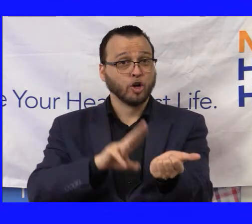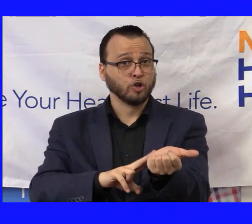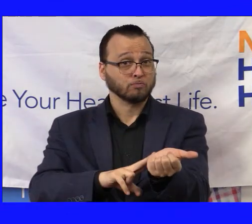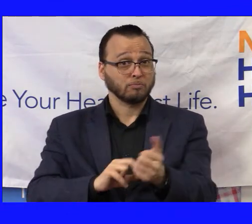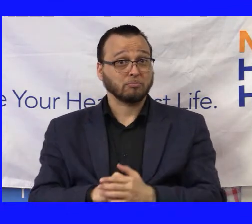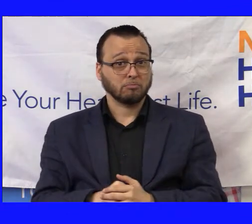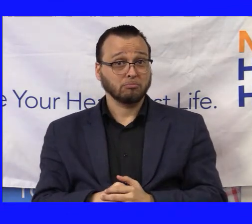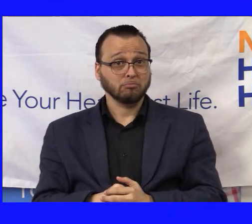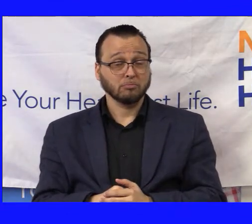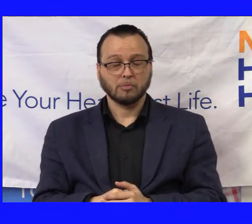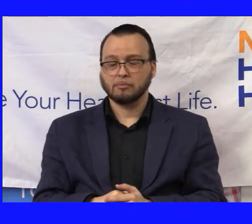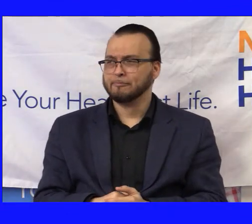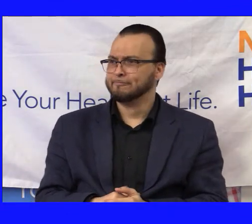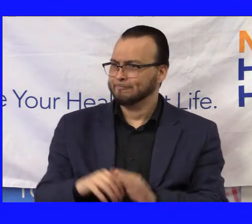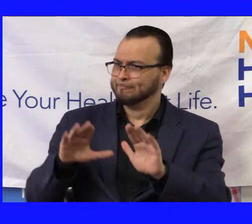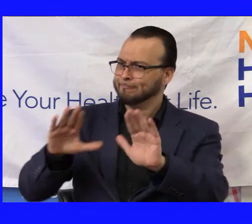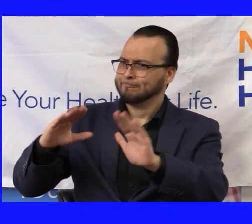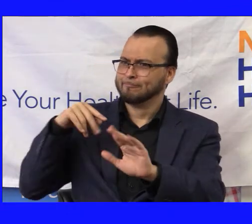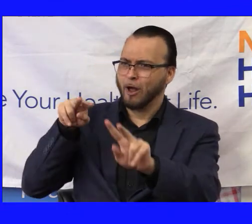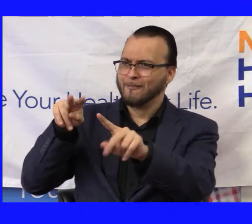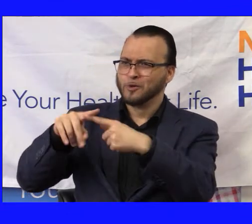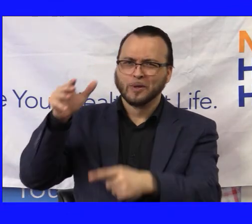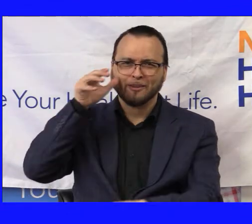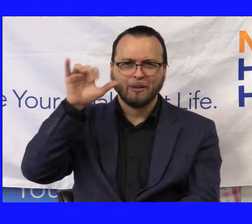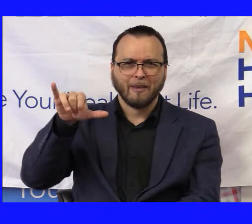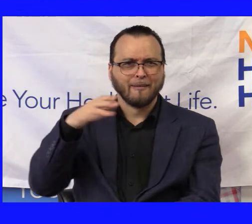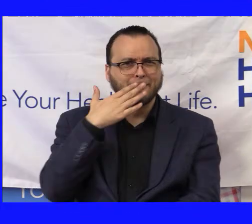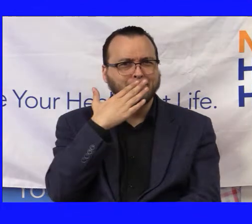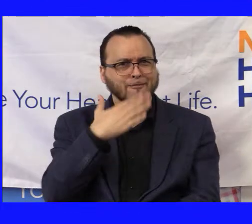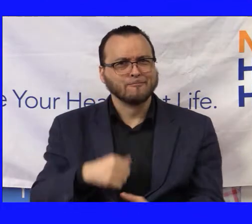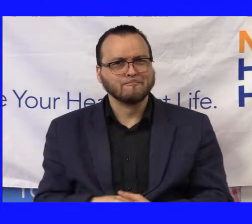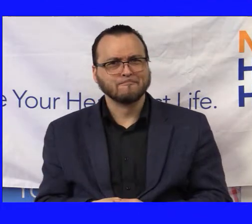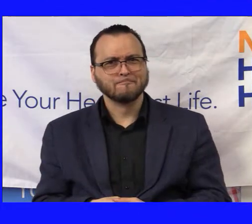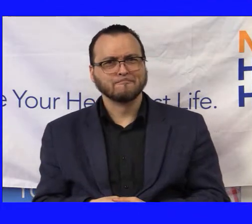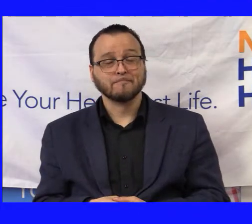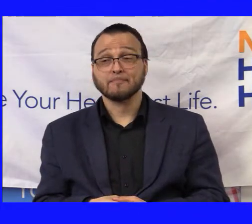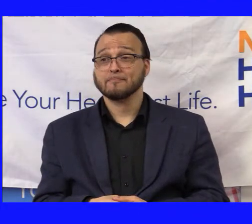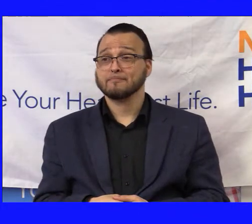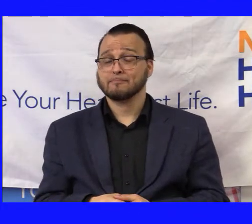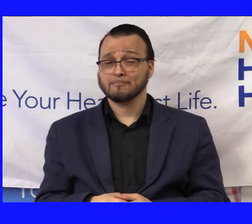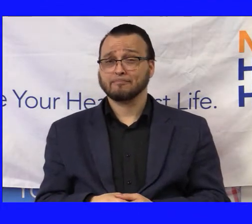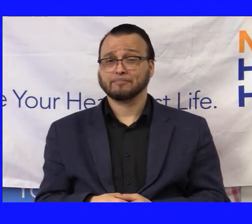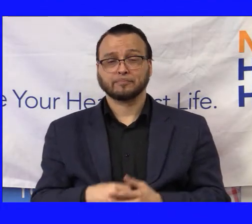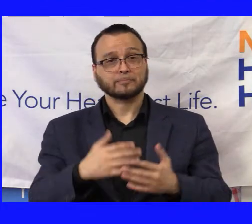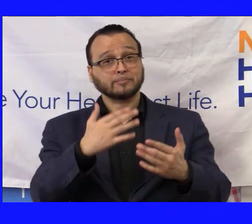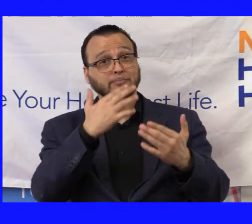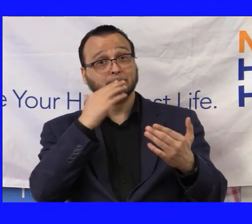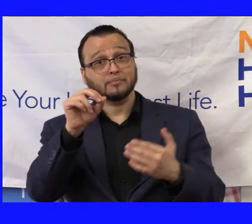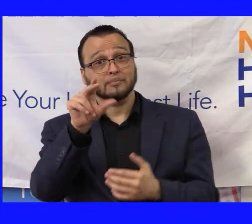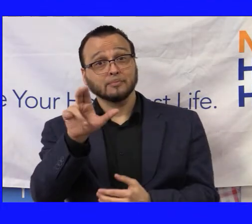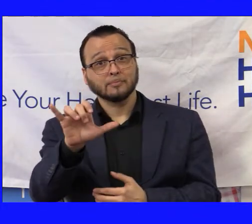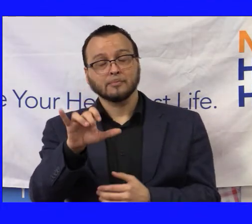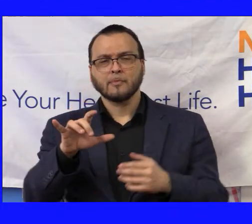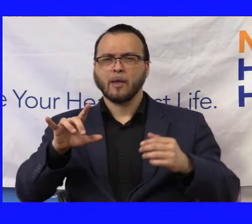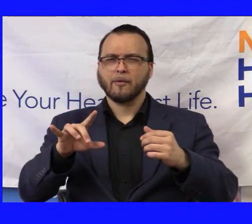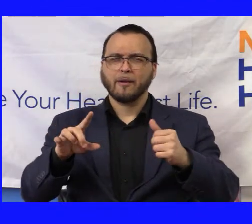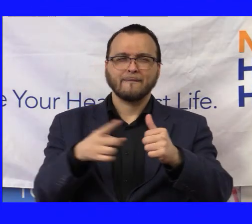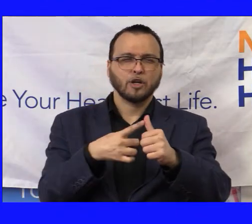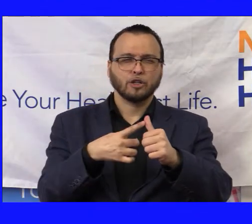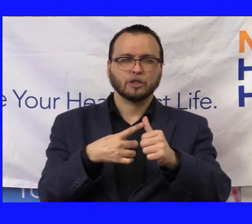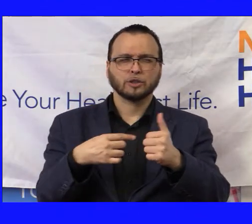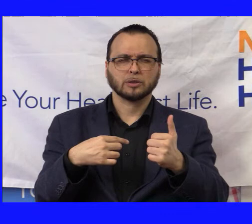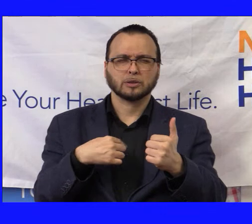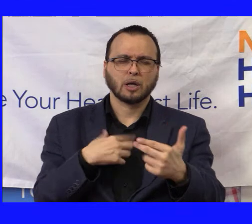terrific. I look forward to hearing that. Thank you. You're welcome. Thank you, Sally. I just, first of all, I want to thank